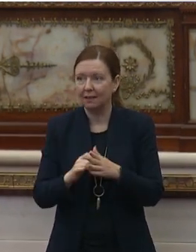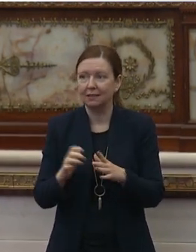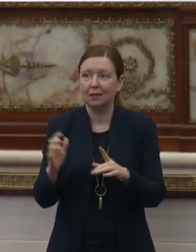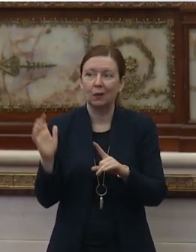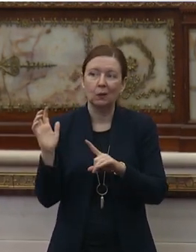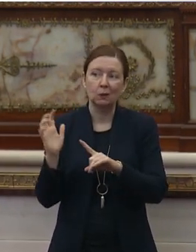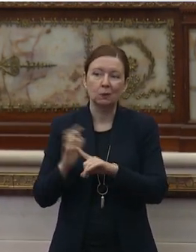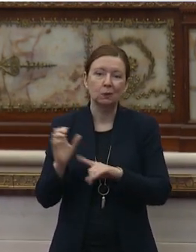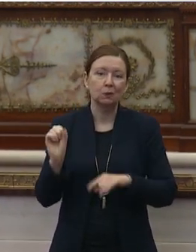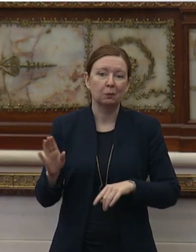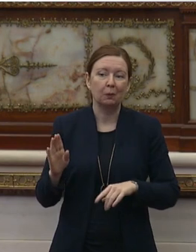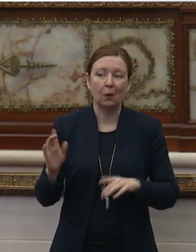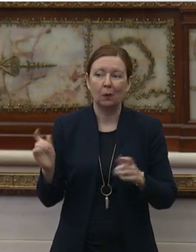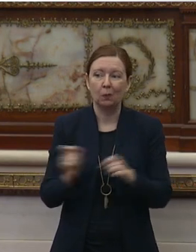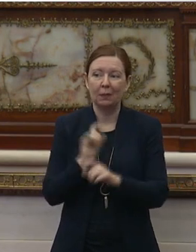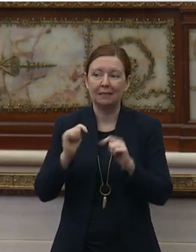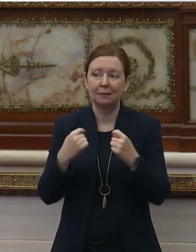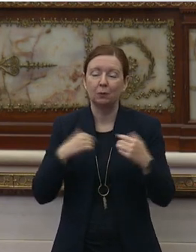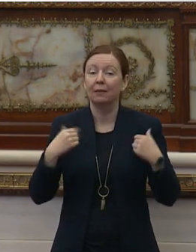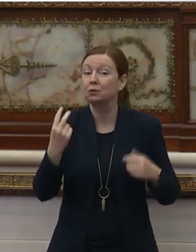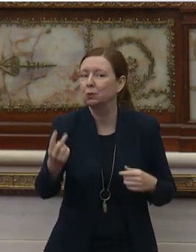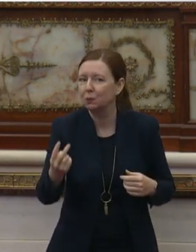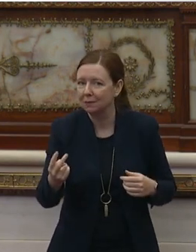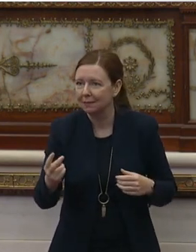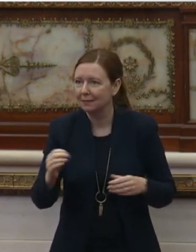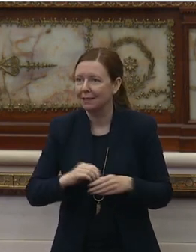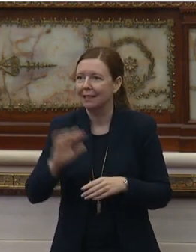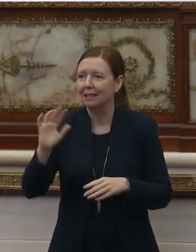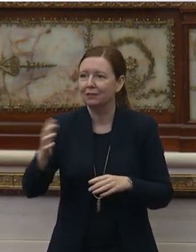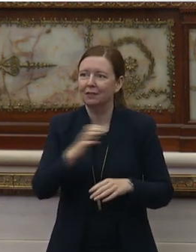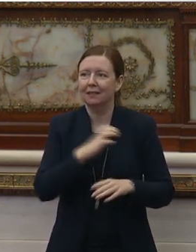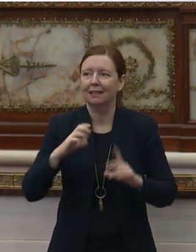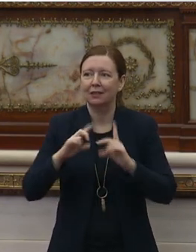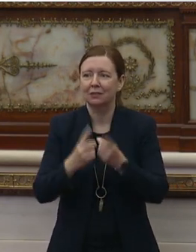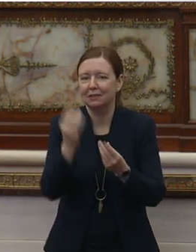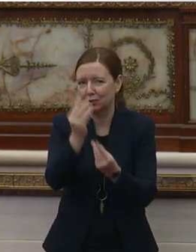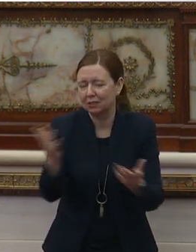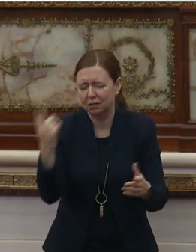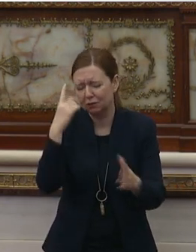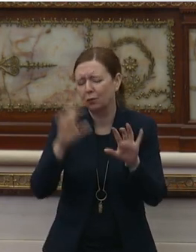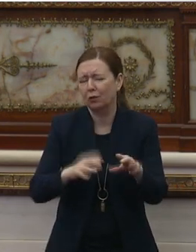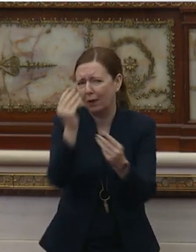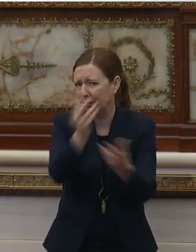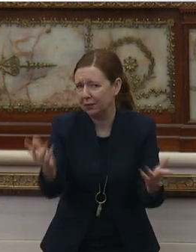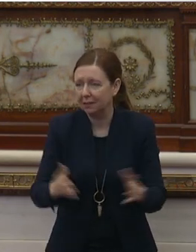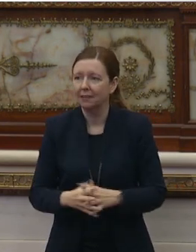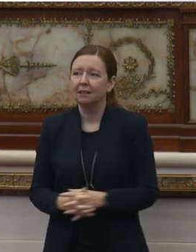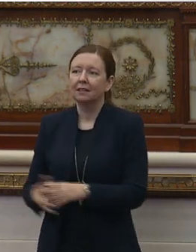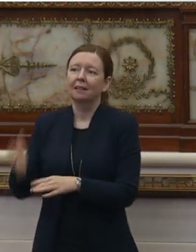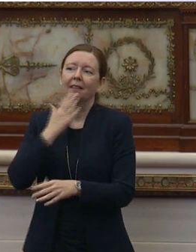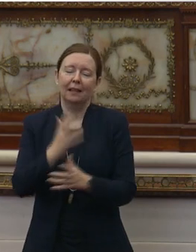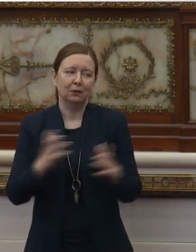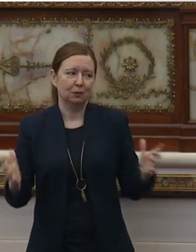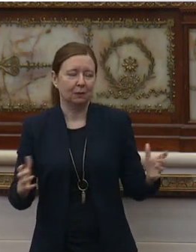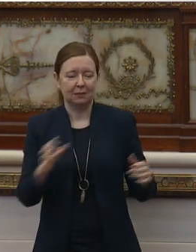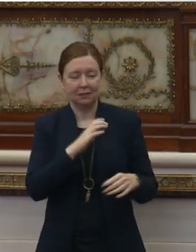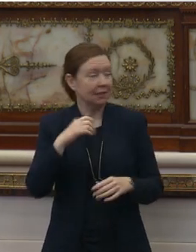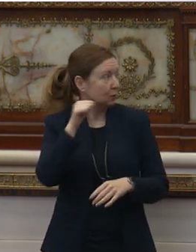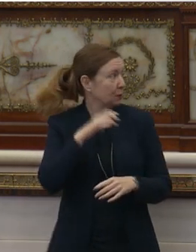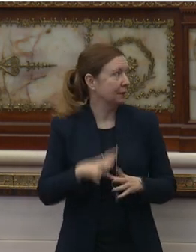team. So we have two Super Bowl winning teams in the 5th Council Medic District. Just for the record, thank you so much,